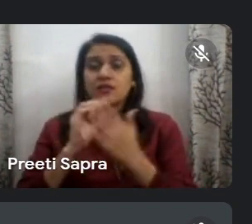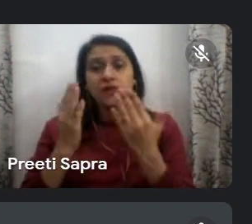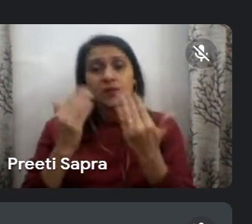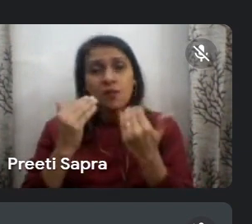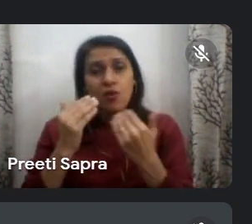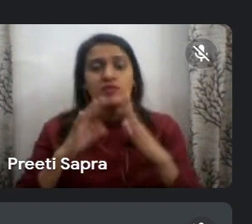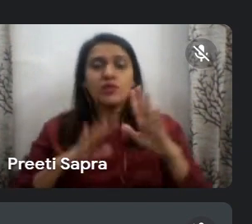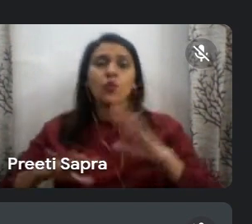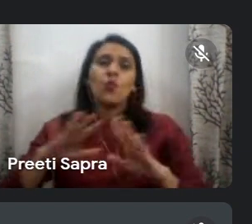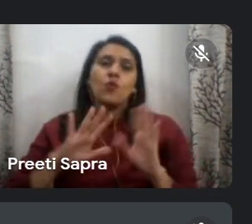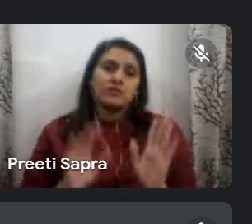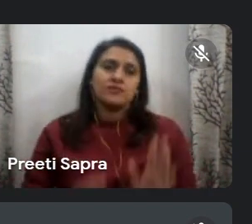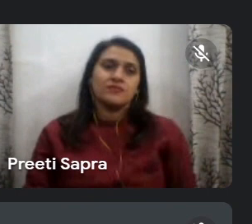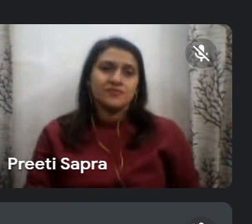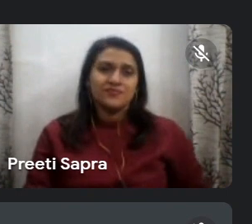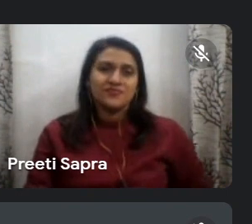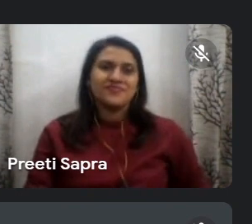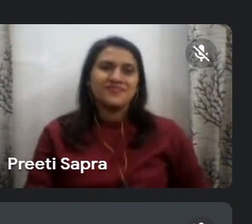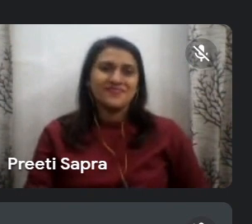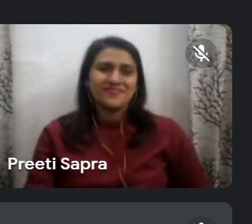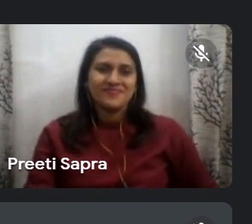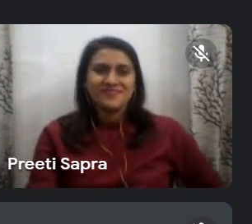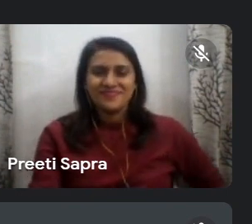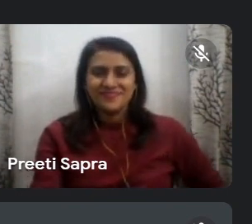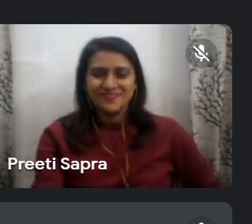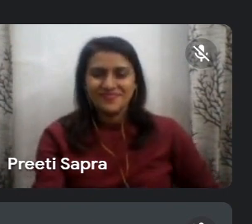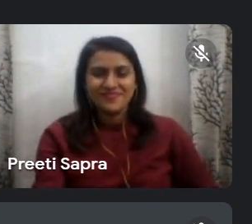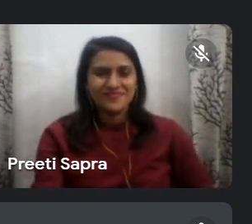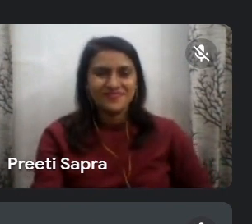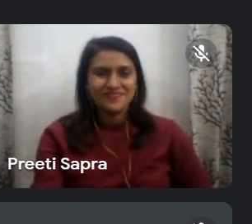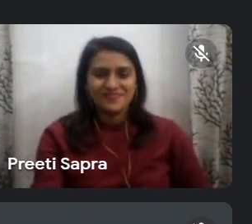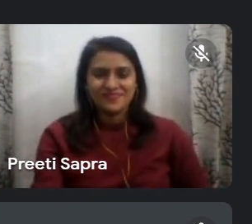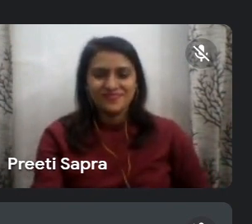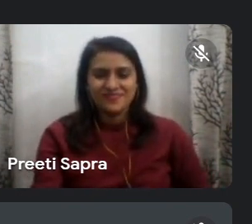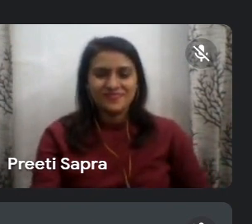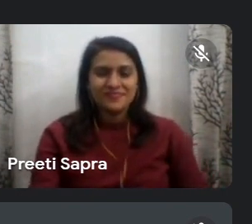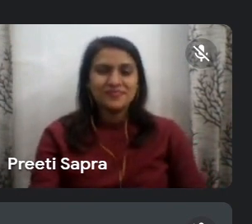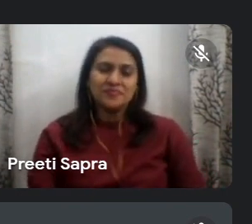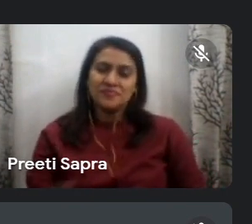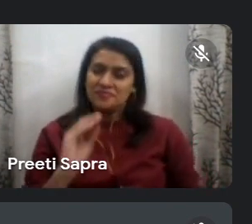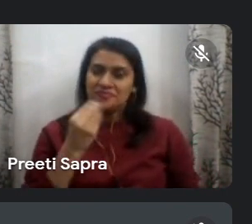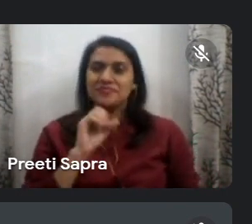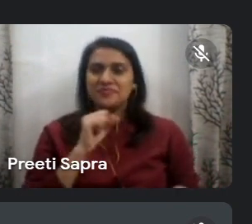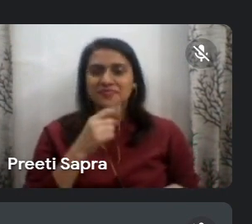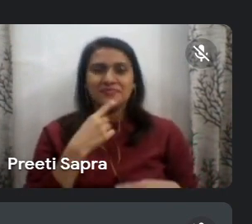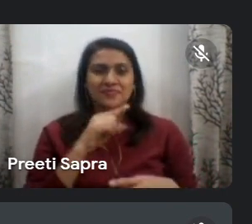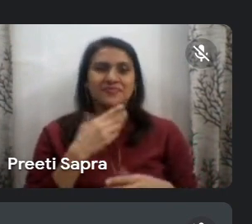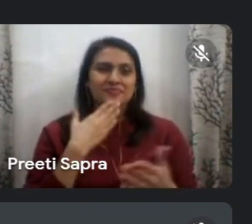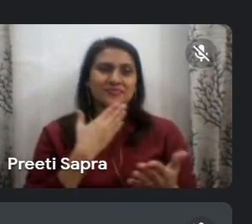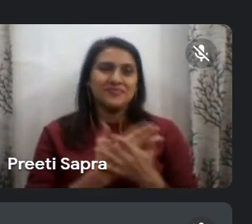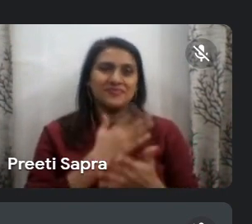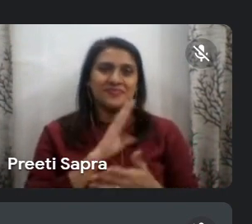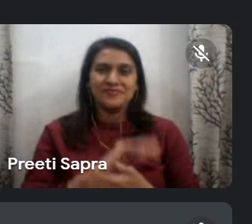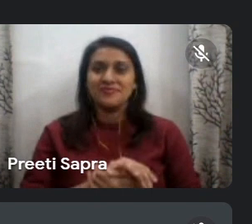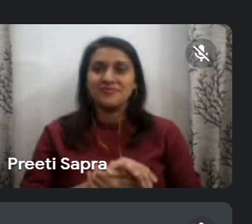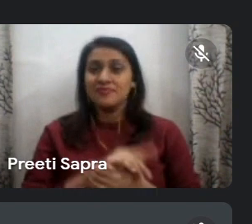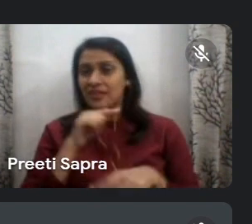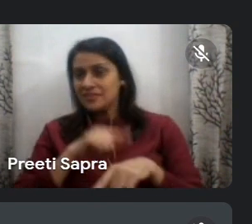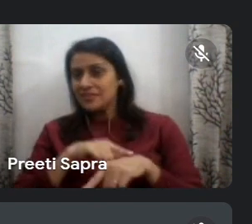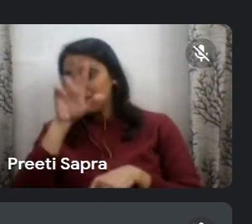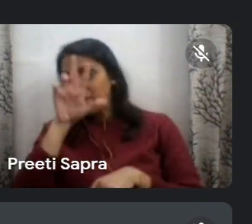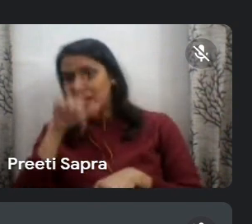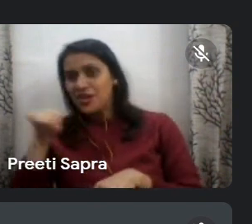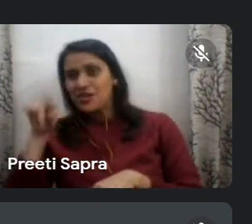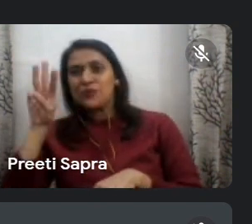you. Thanks, Parikshit. That was quite relevant. Yeah. All right, so it's 8:03. I think we'll wrap